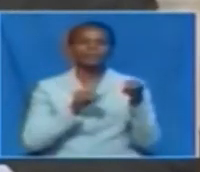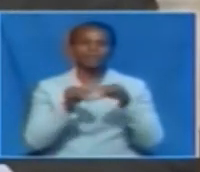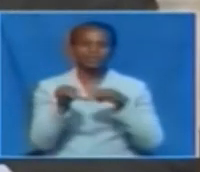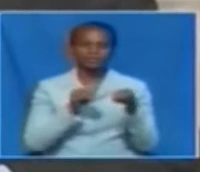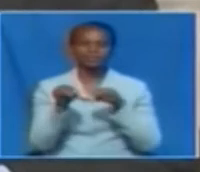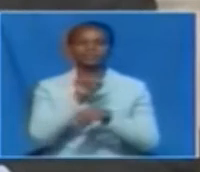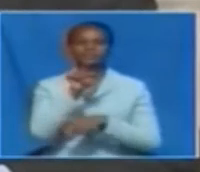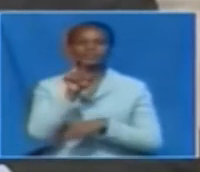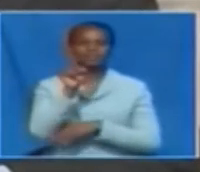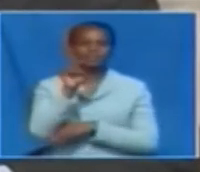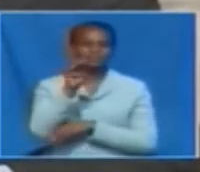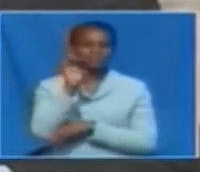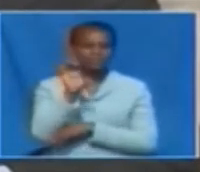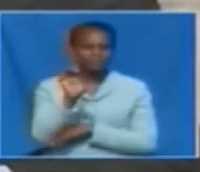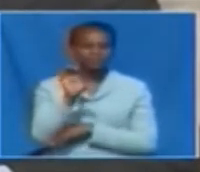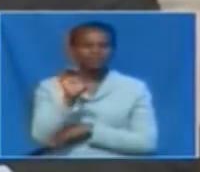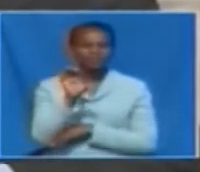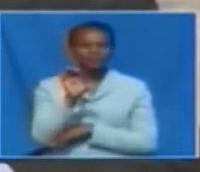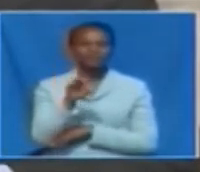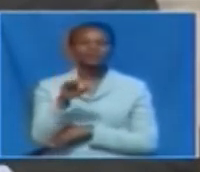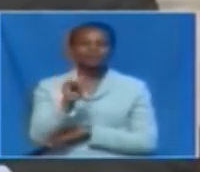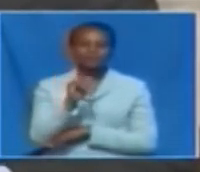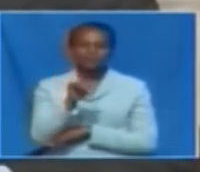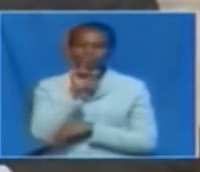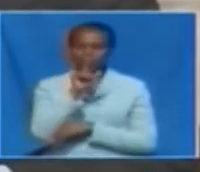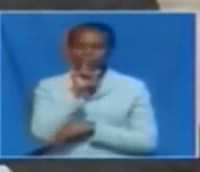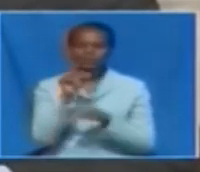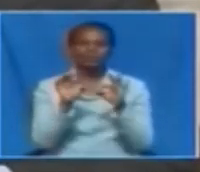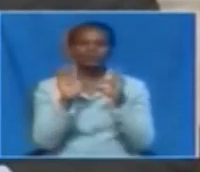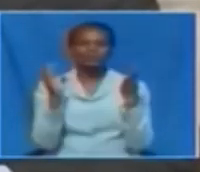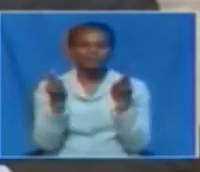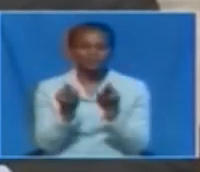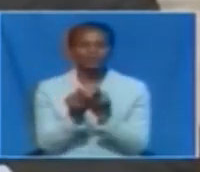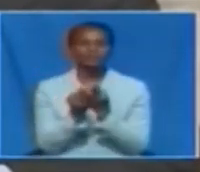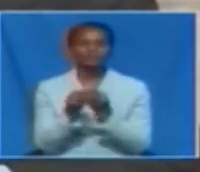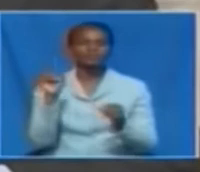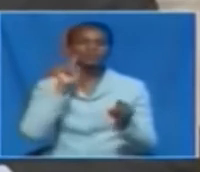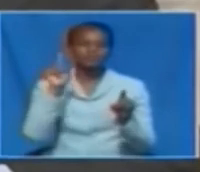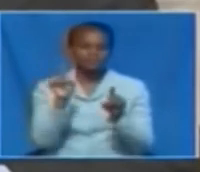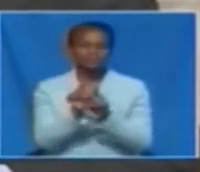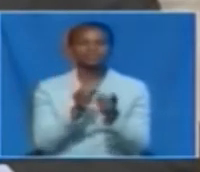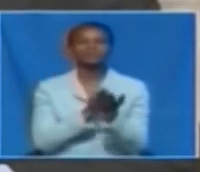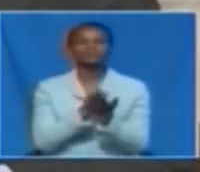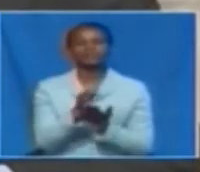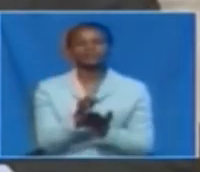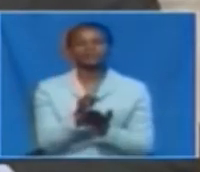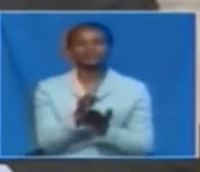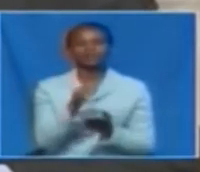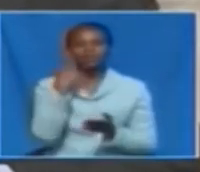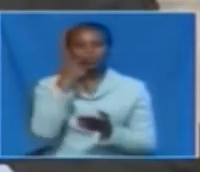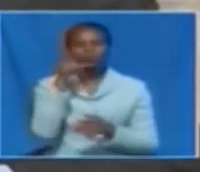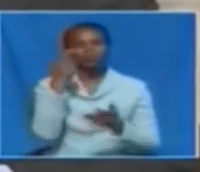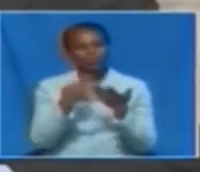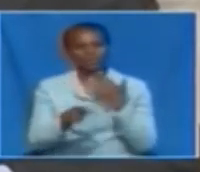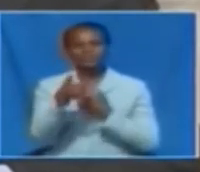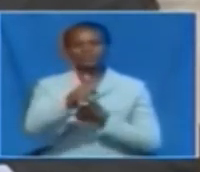National Broadcasting Corporation, obviously to the family of our dear sister Faith Kandaba, who went to be with the